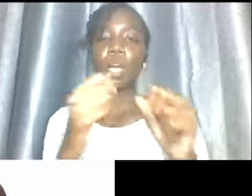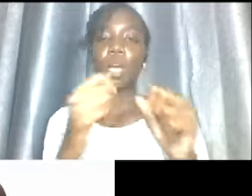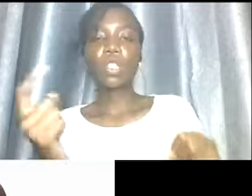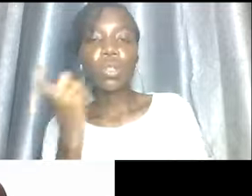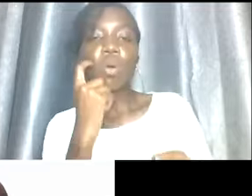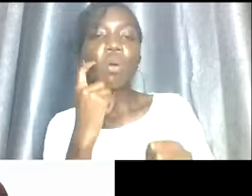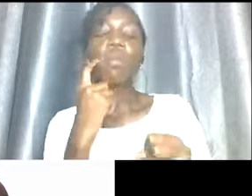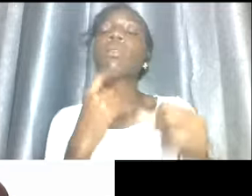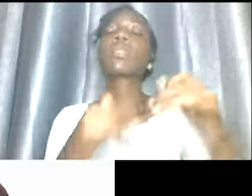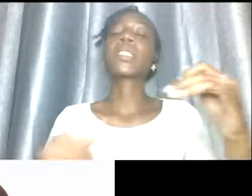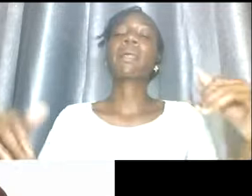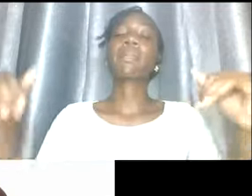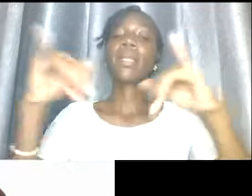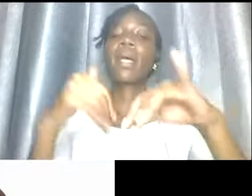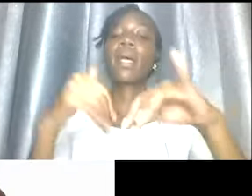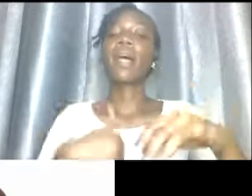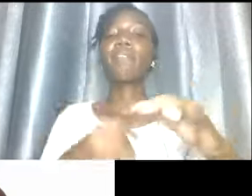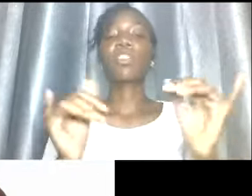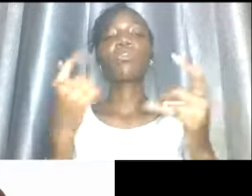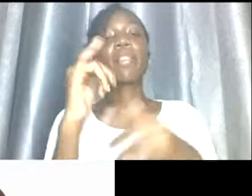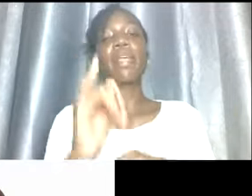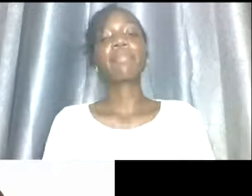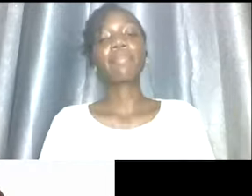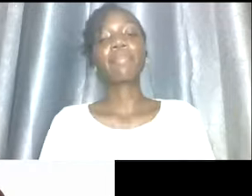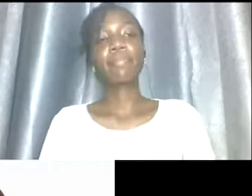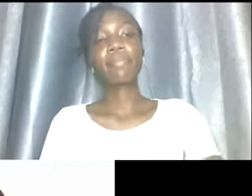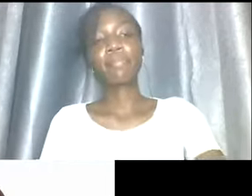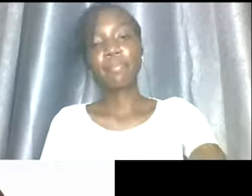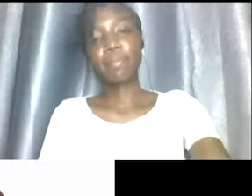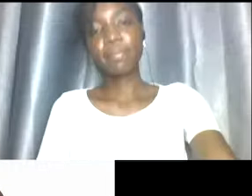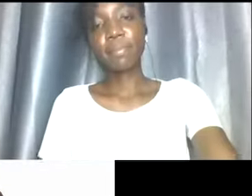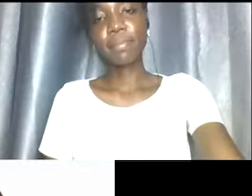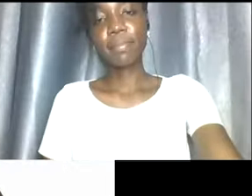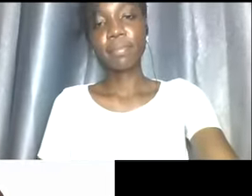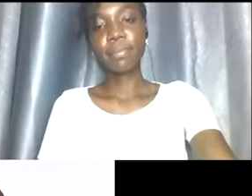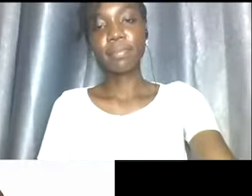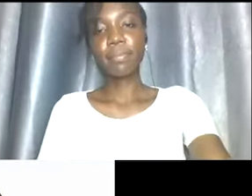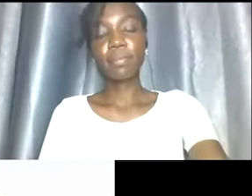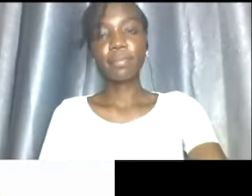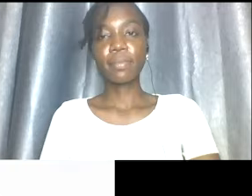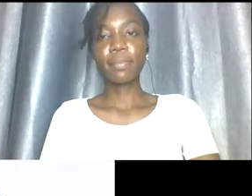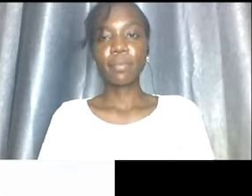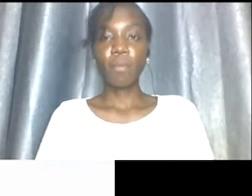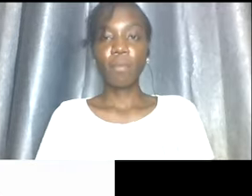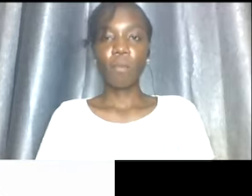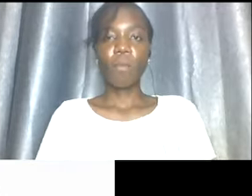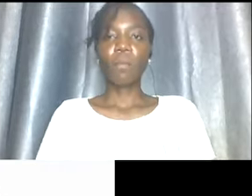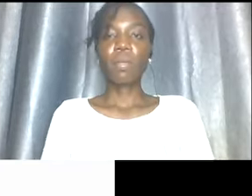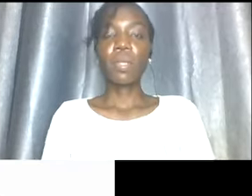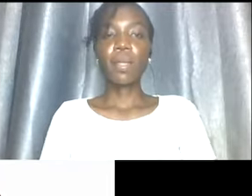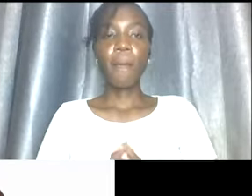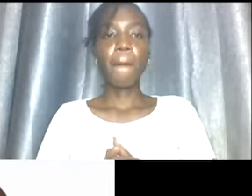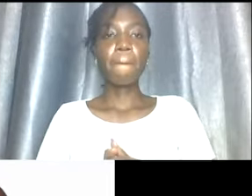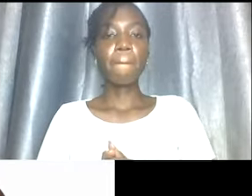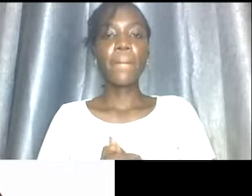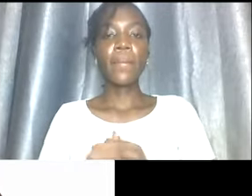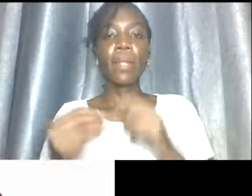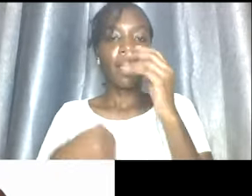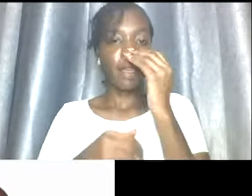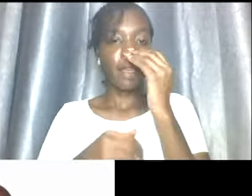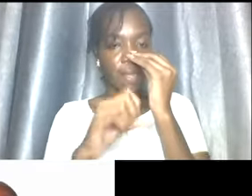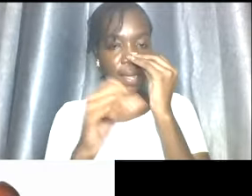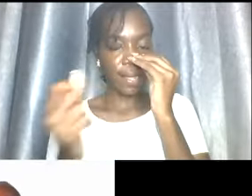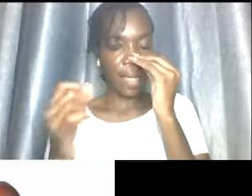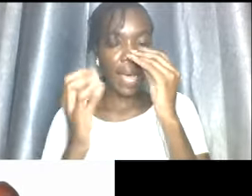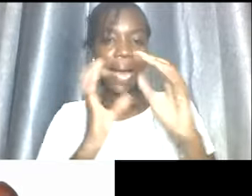that. Definitely do that. The other one is character. My friends, no